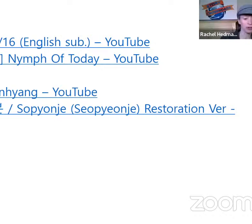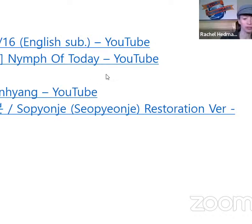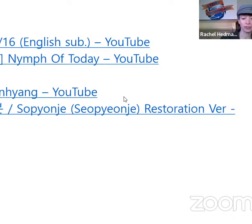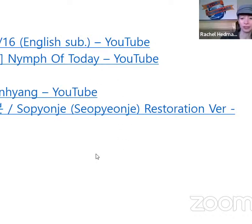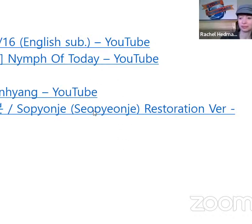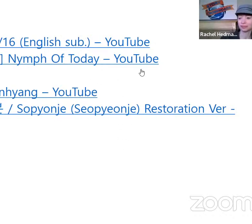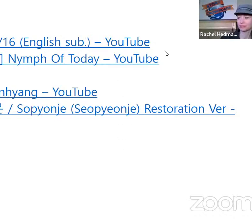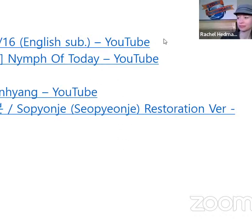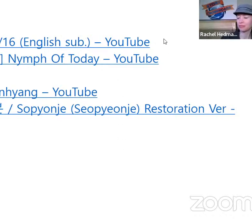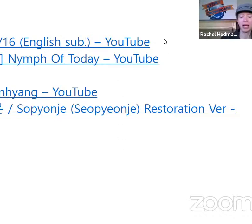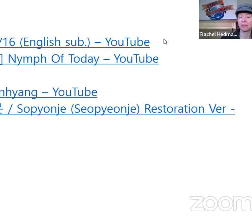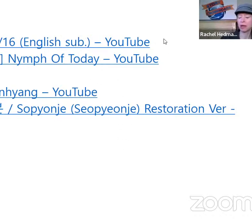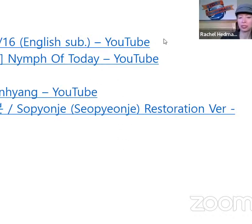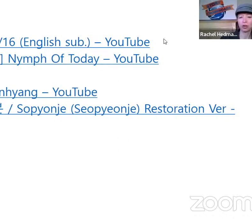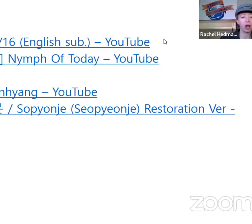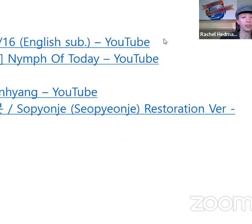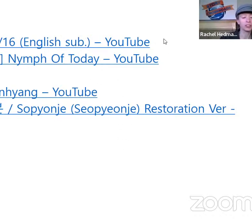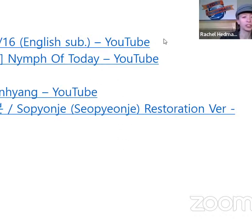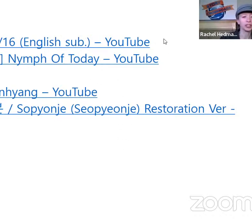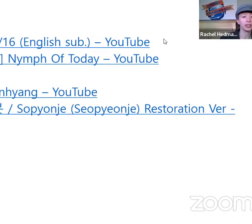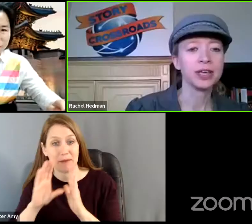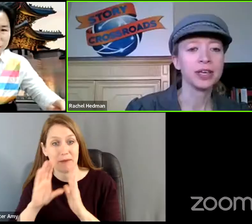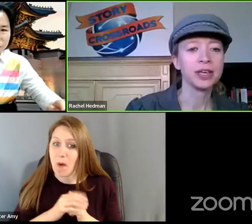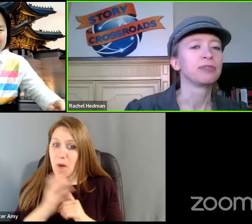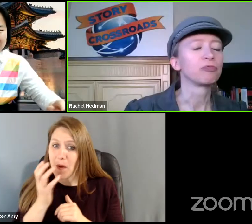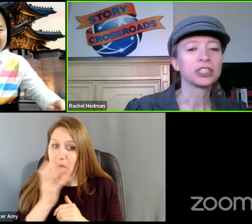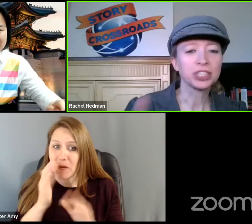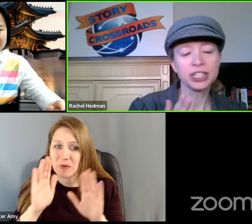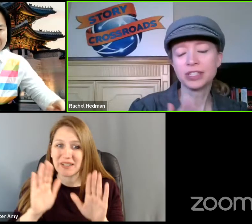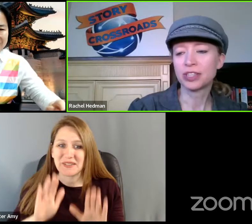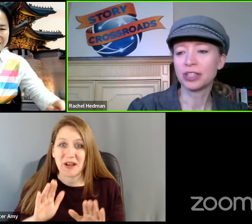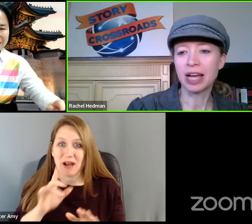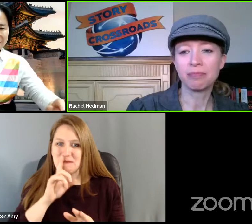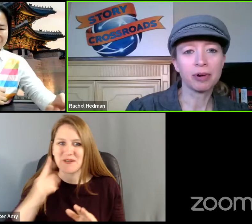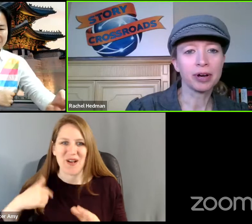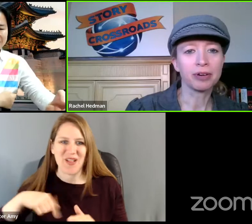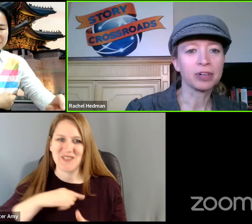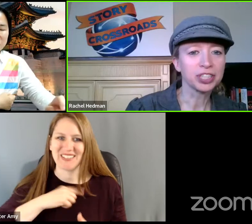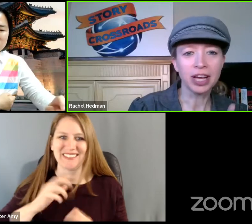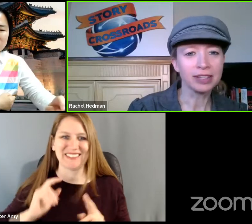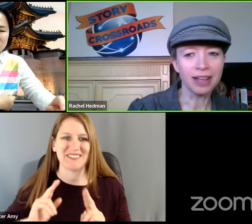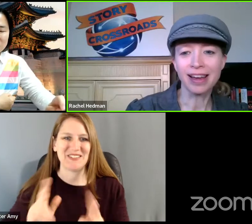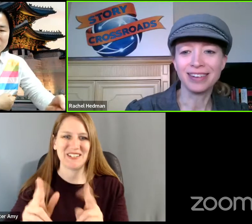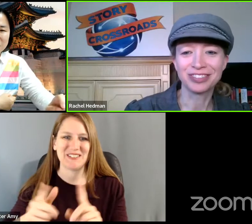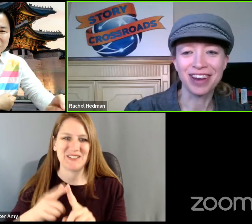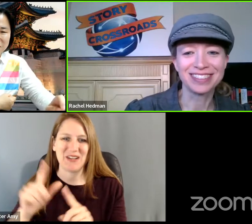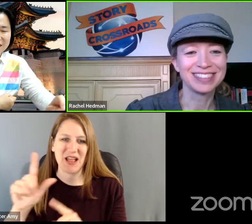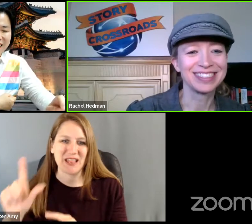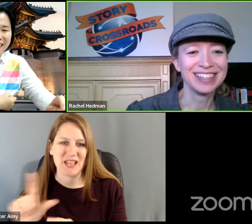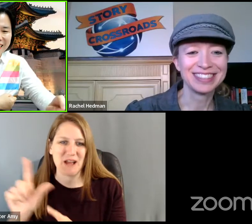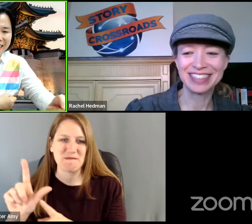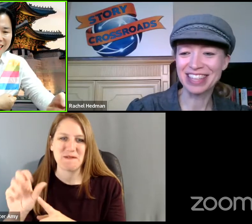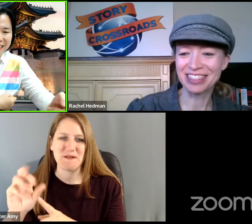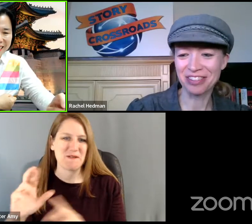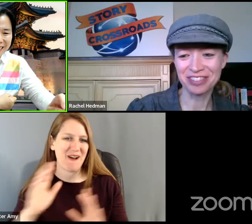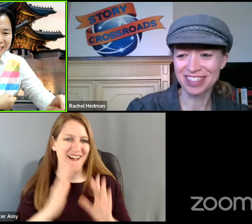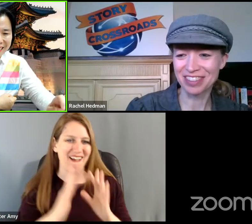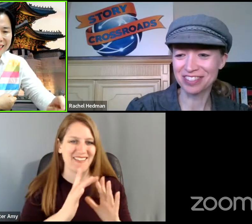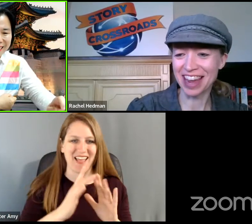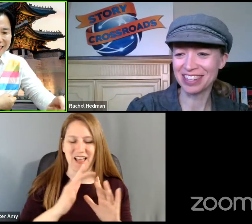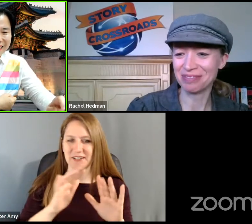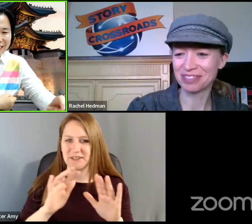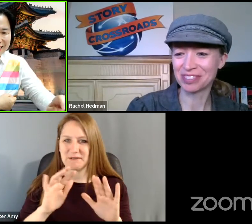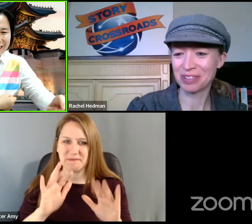Oh, wonderful. I'm sure all of us are gonna be rushing to the library or rushing online and trying to get